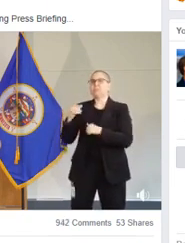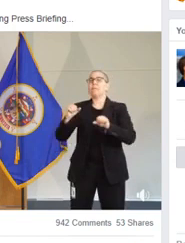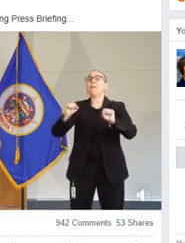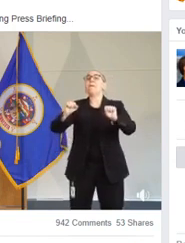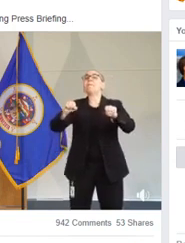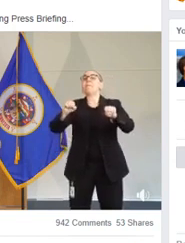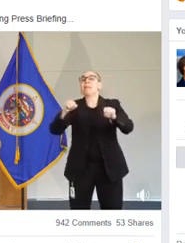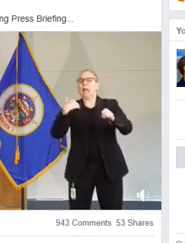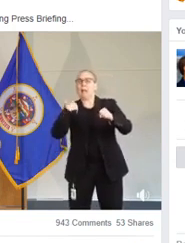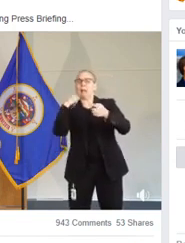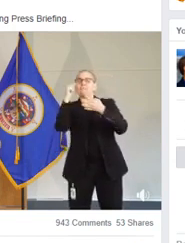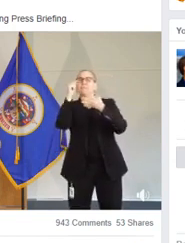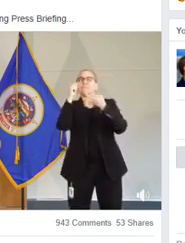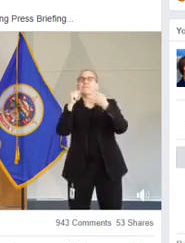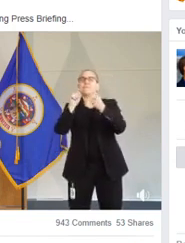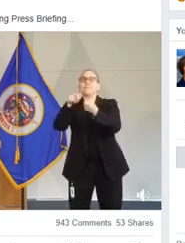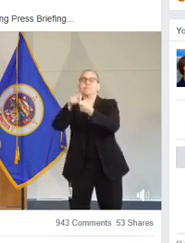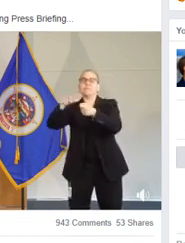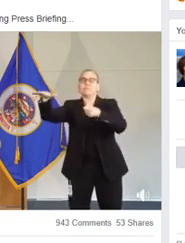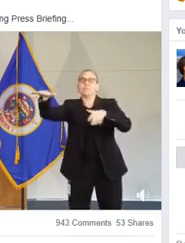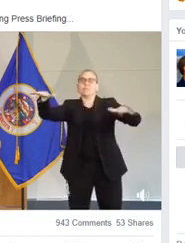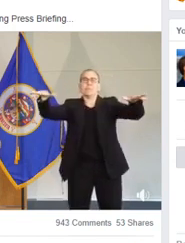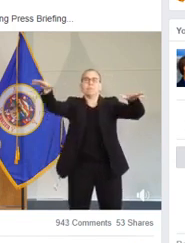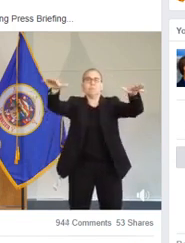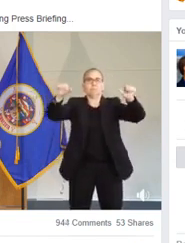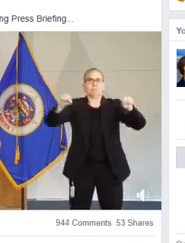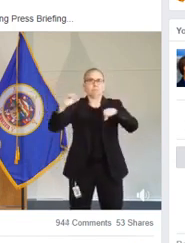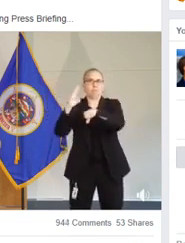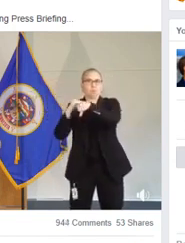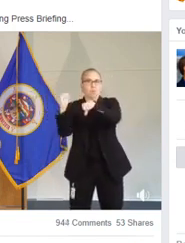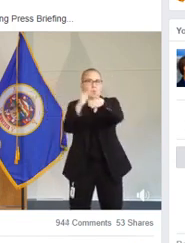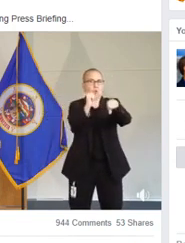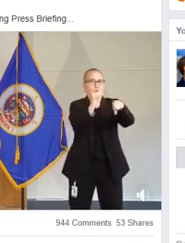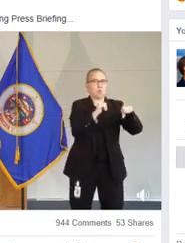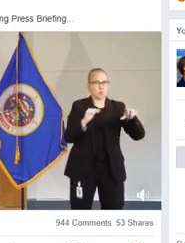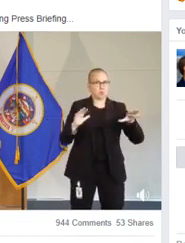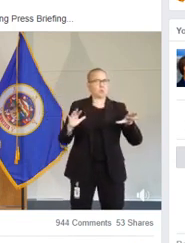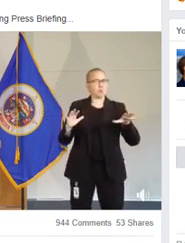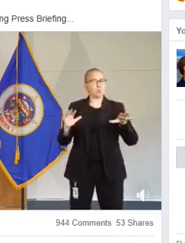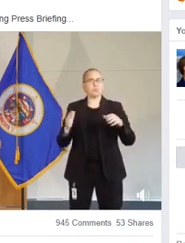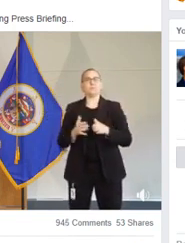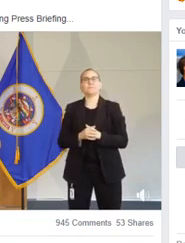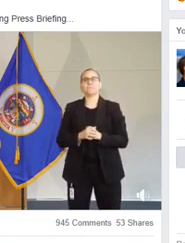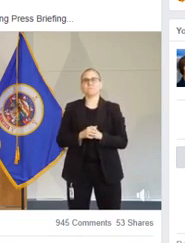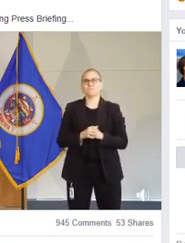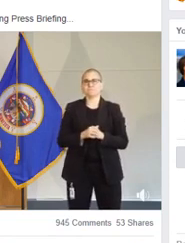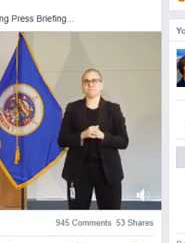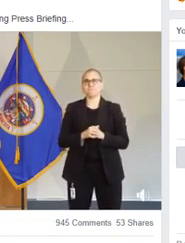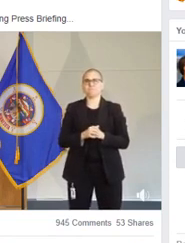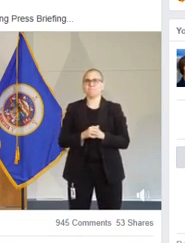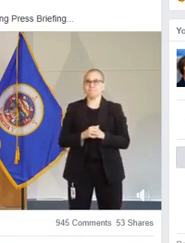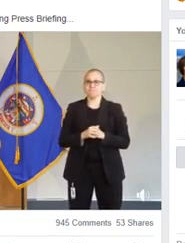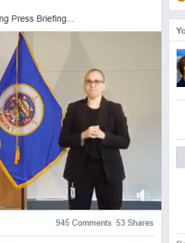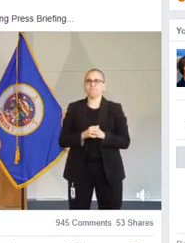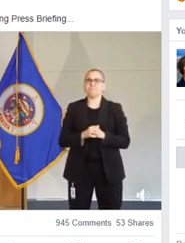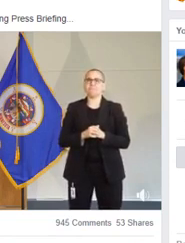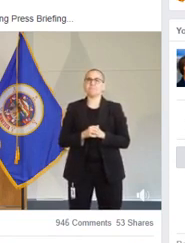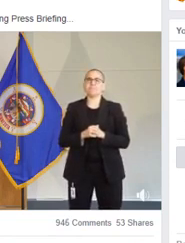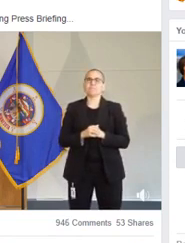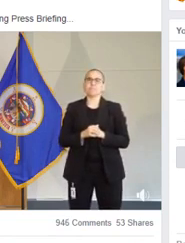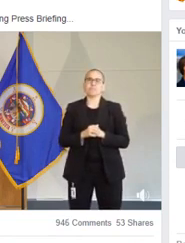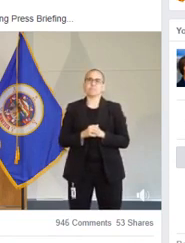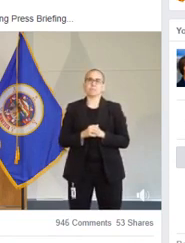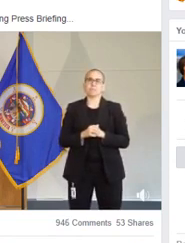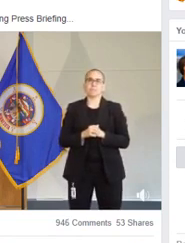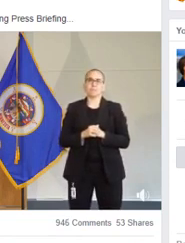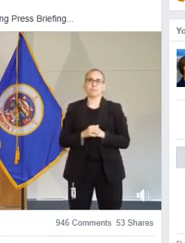and through our mission set last night and then early this morning. My recommendation this morning to the governor was that I continue